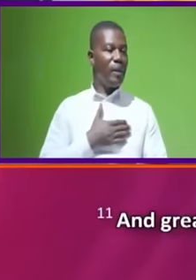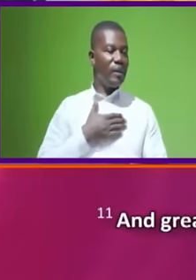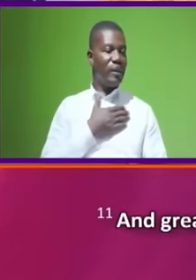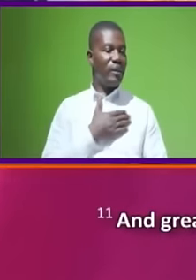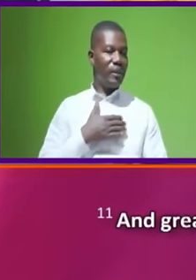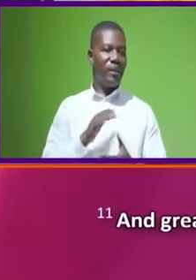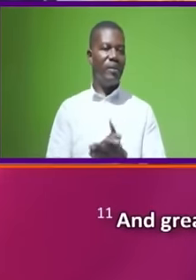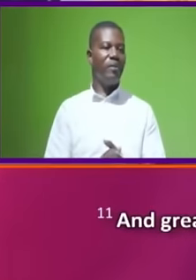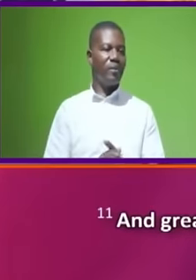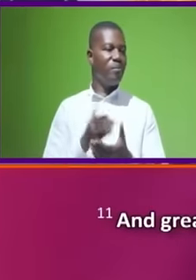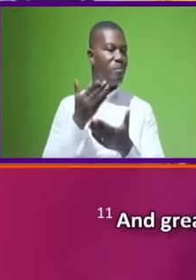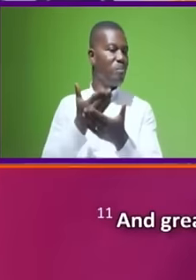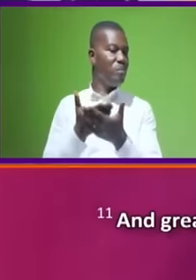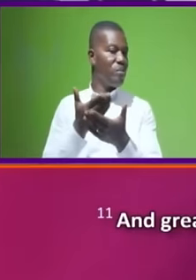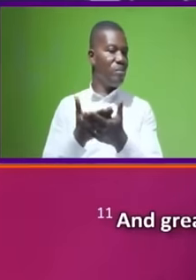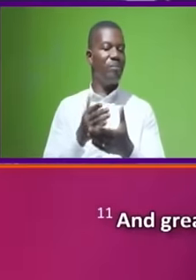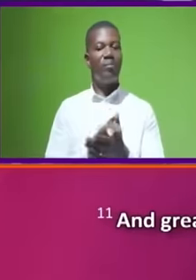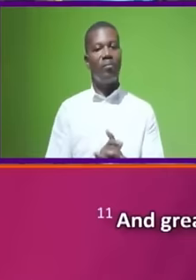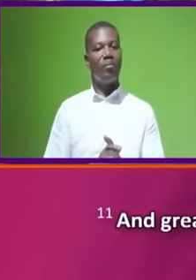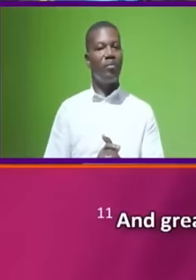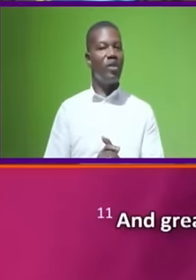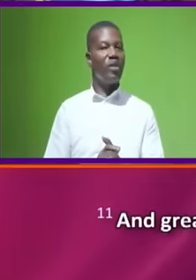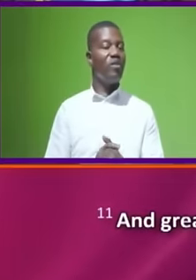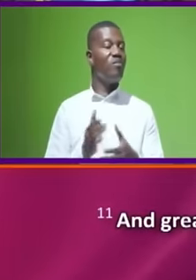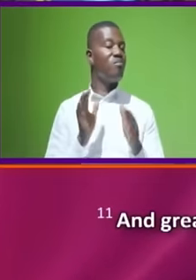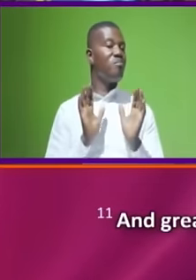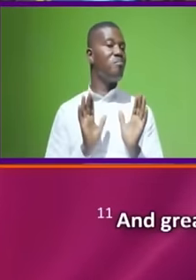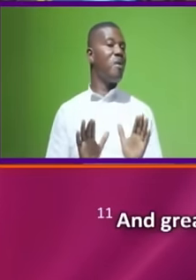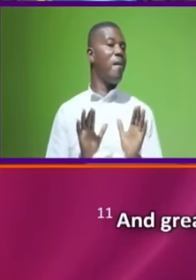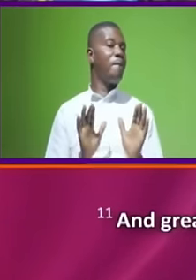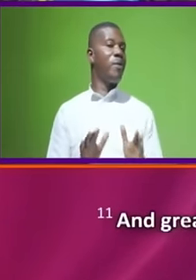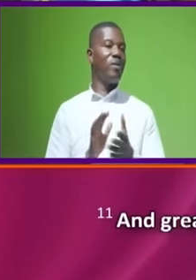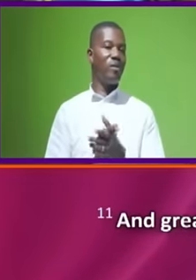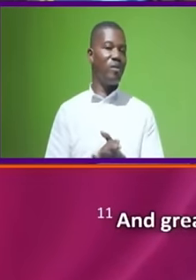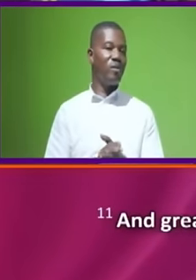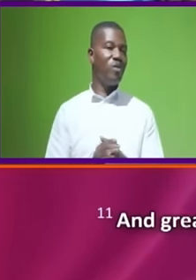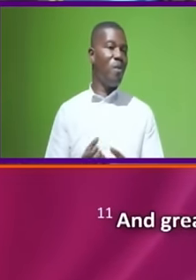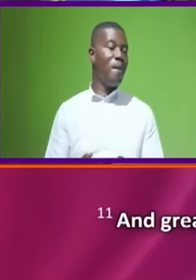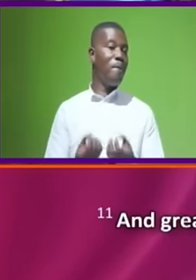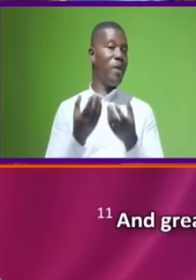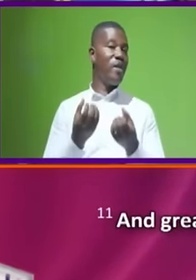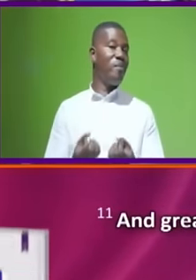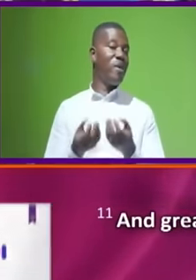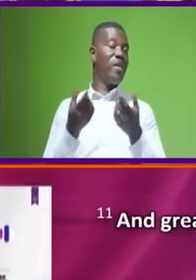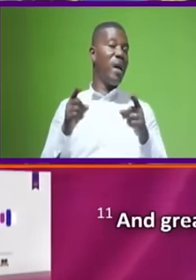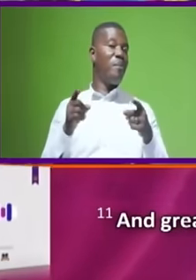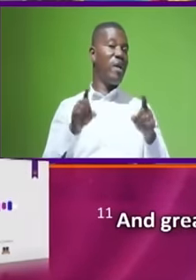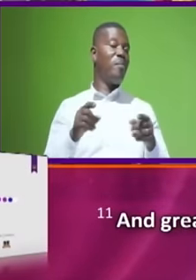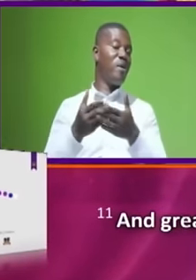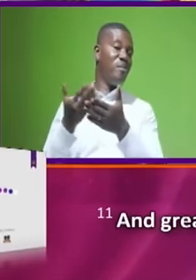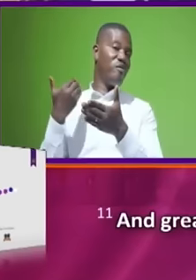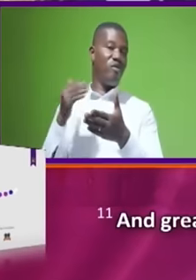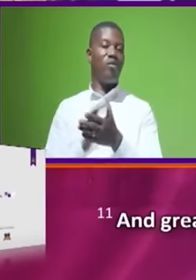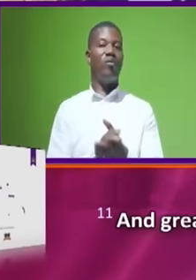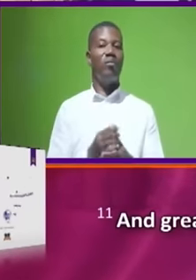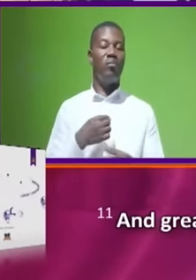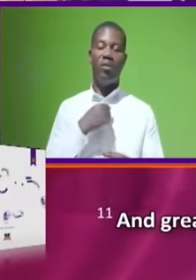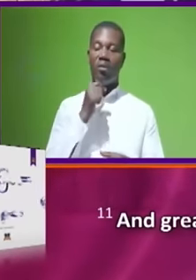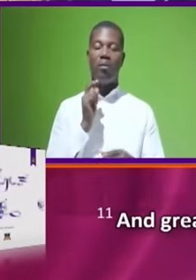please, I beg you, exercise patience. Be blessed, pen you. Na menko